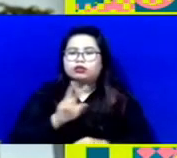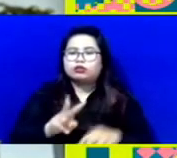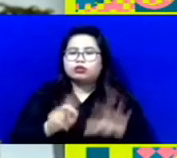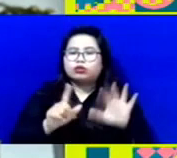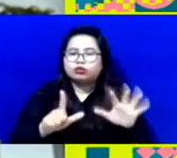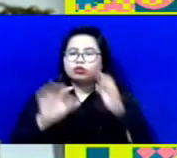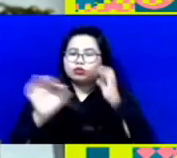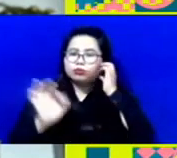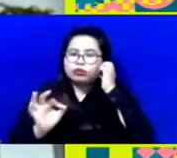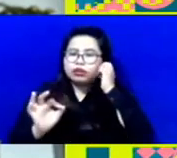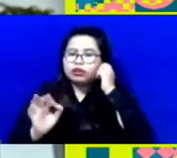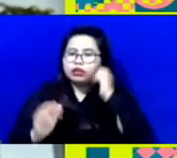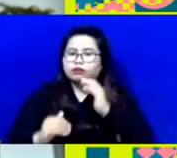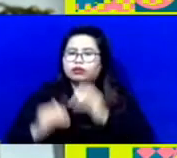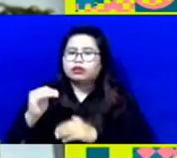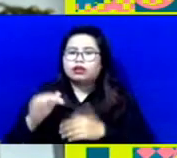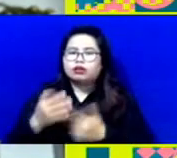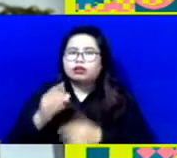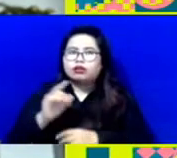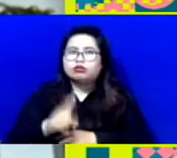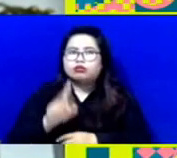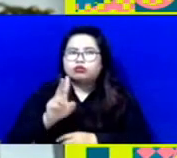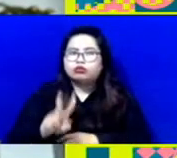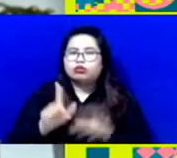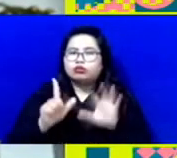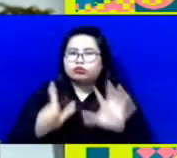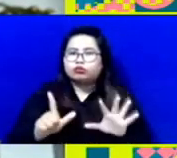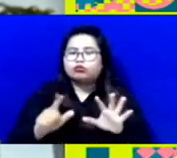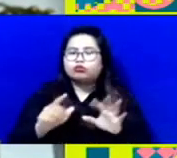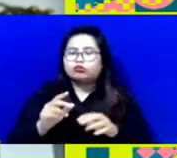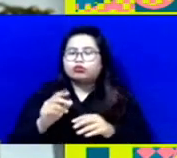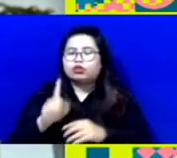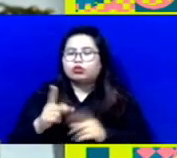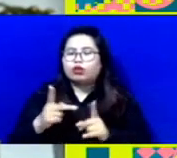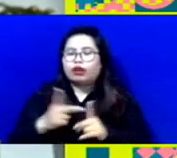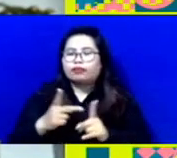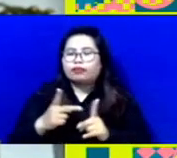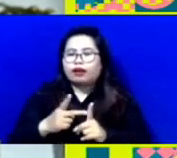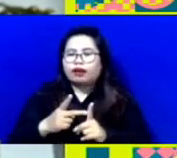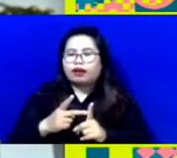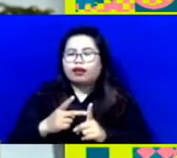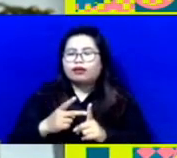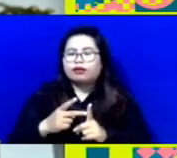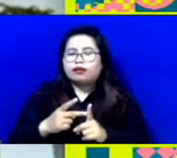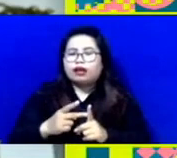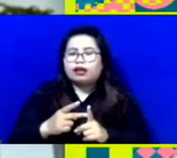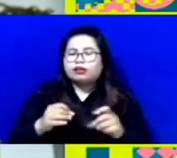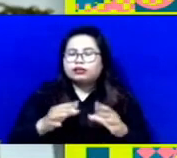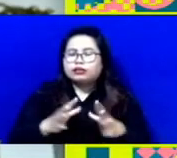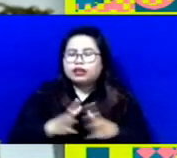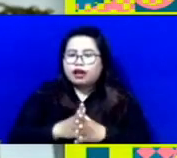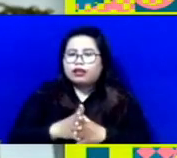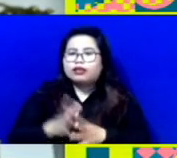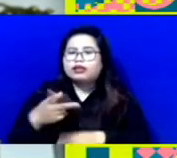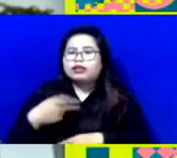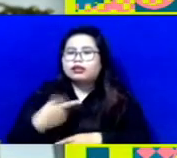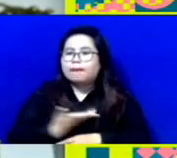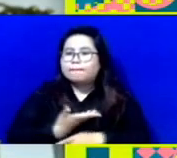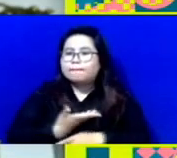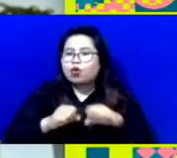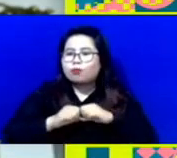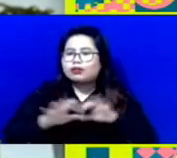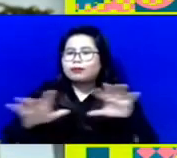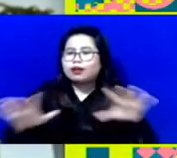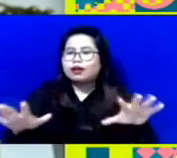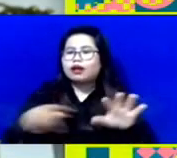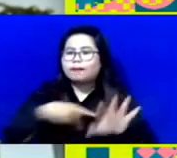rupiah per hectare of land. In the grand scheme of things, we want to spread this program to farmers throughout Indonesia,